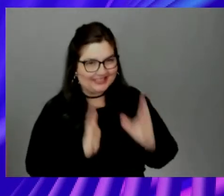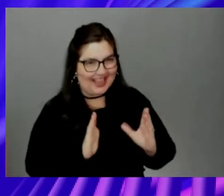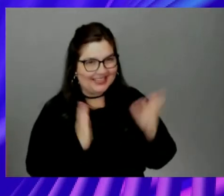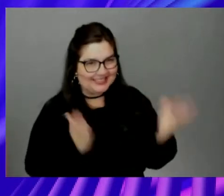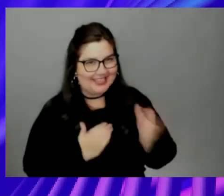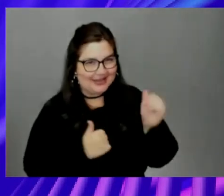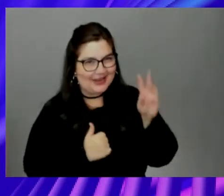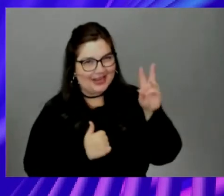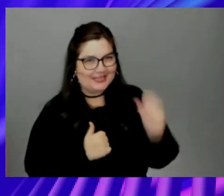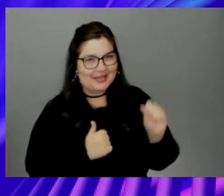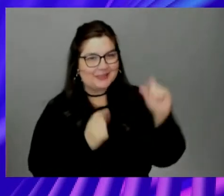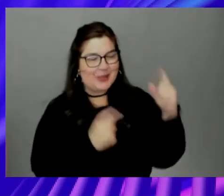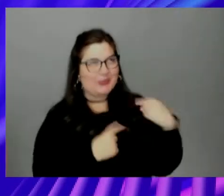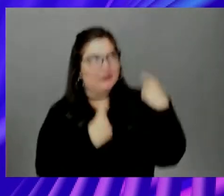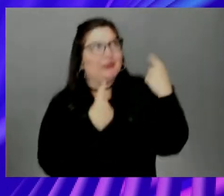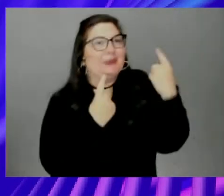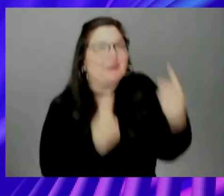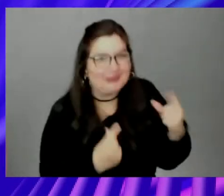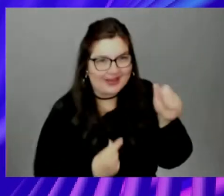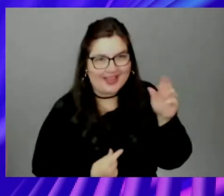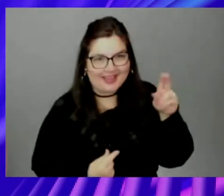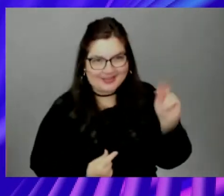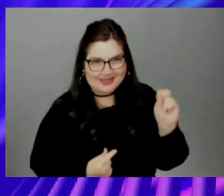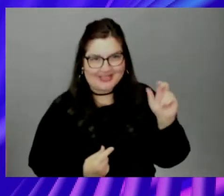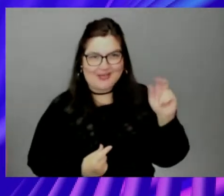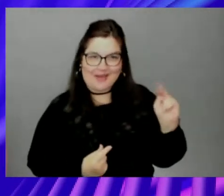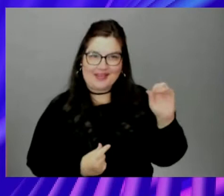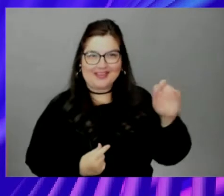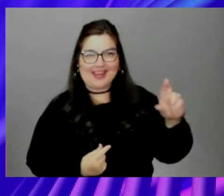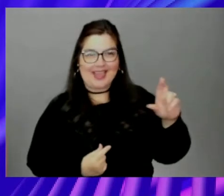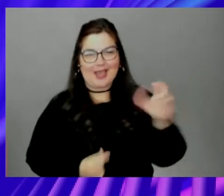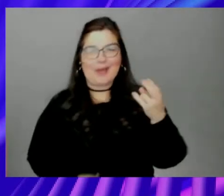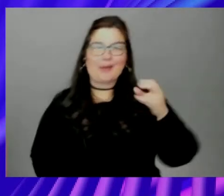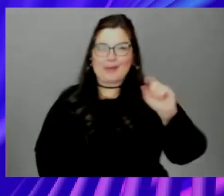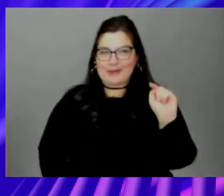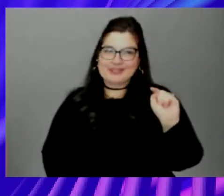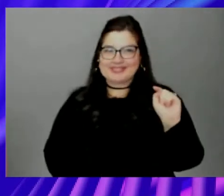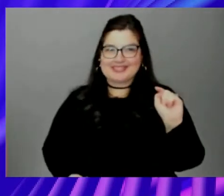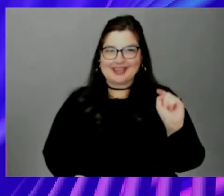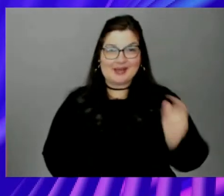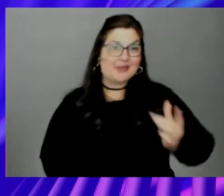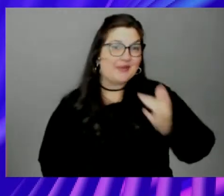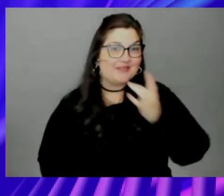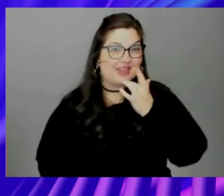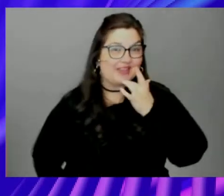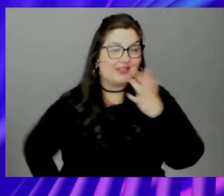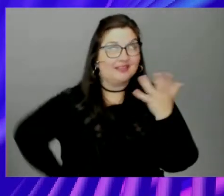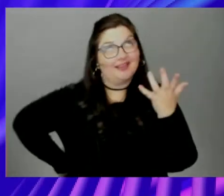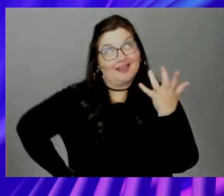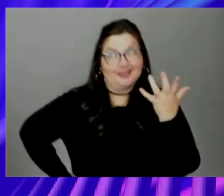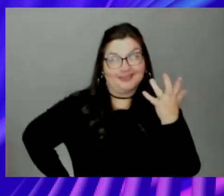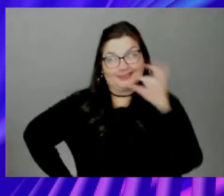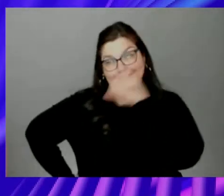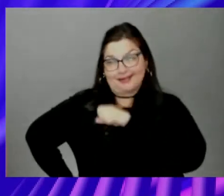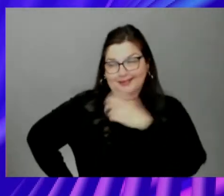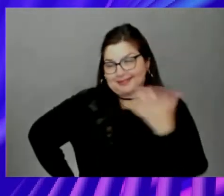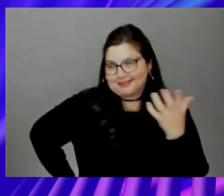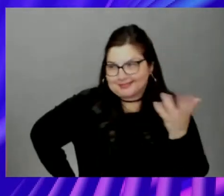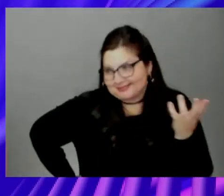longtime on-air host, joined with one of my favorite hosts, I suppose, if all things are